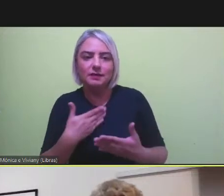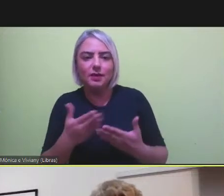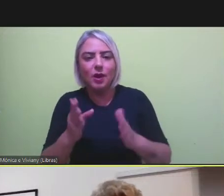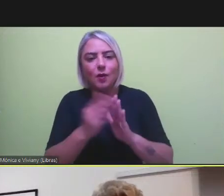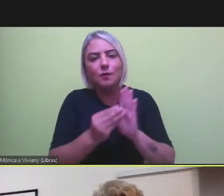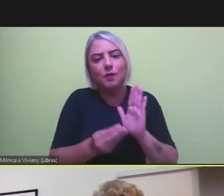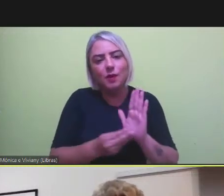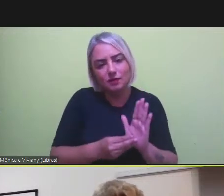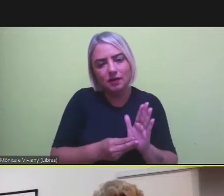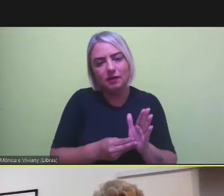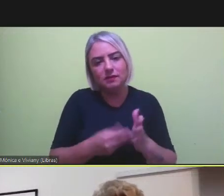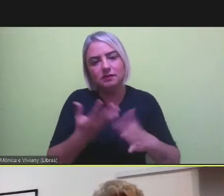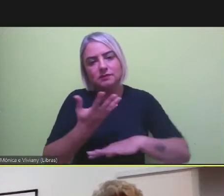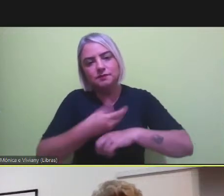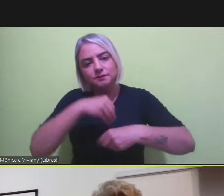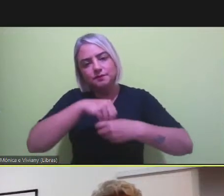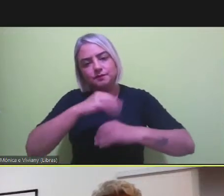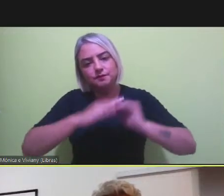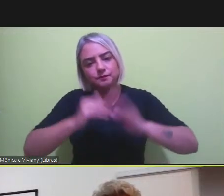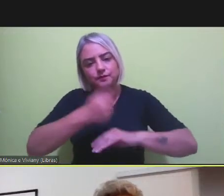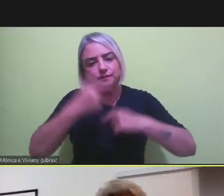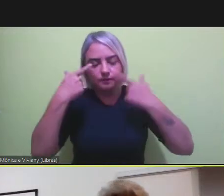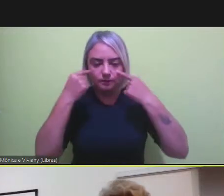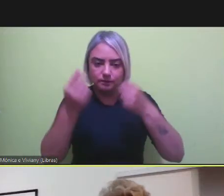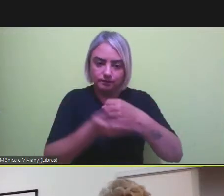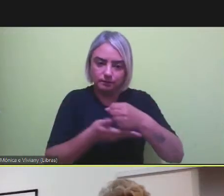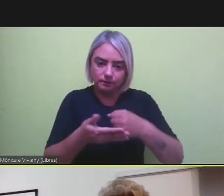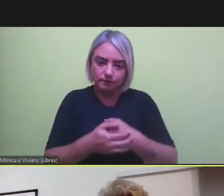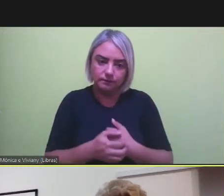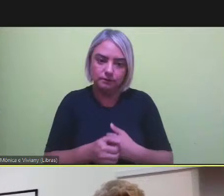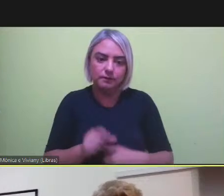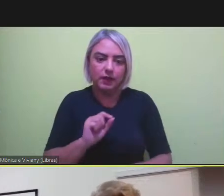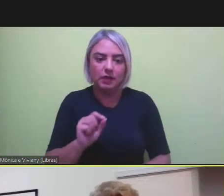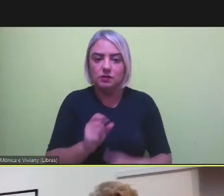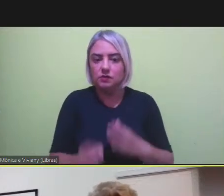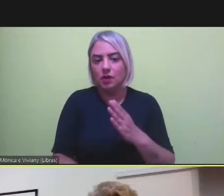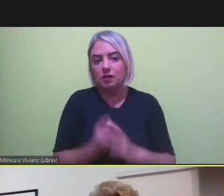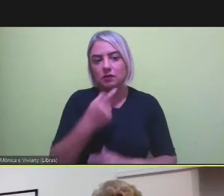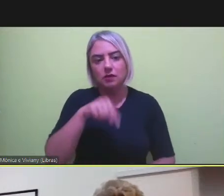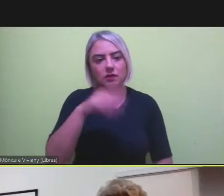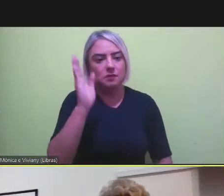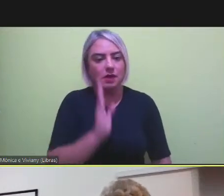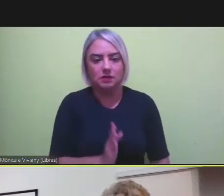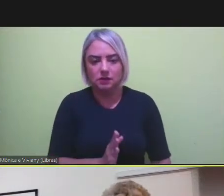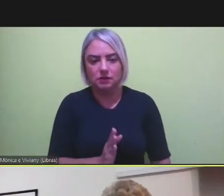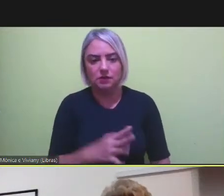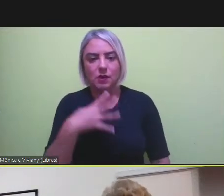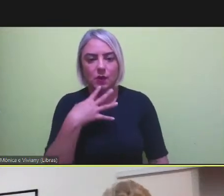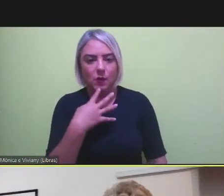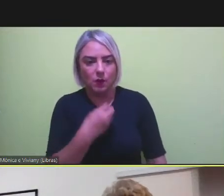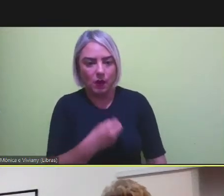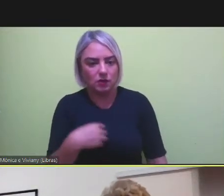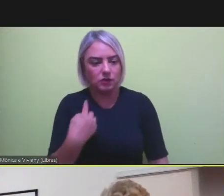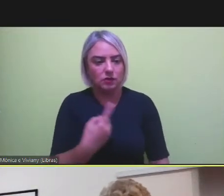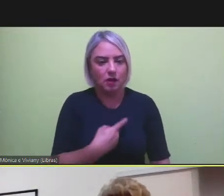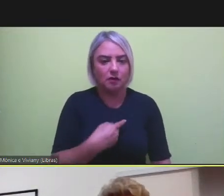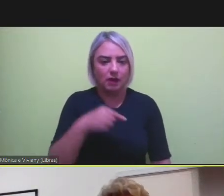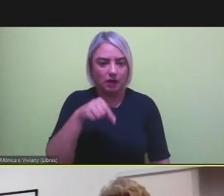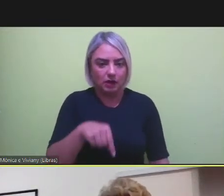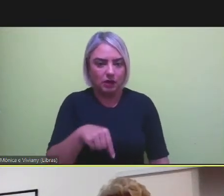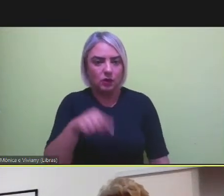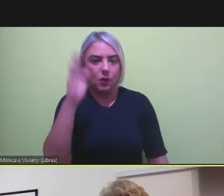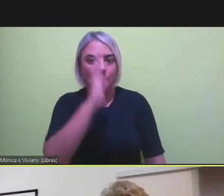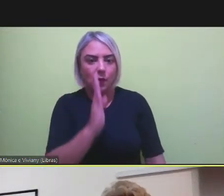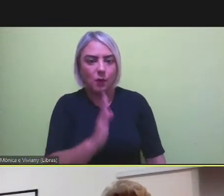let's say, the model of interprofessionality in primary healthcare. And this does not happen only in Brazil. I think that